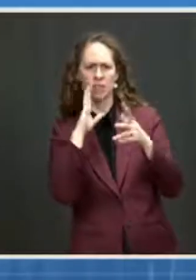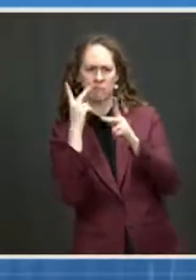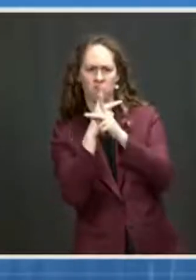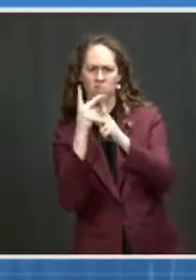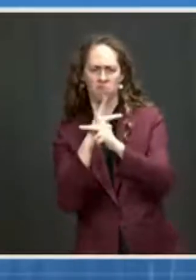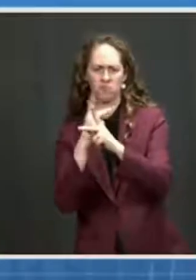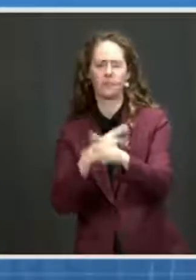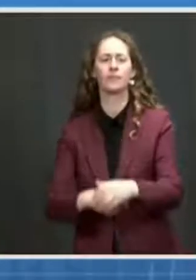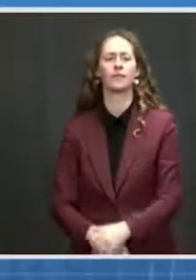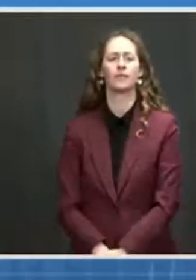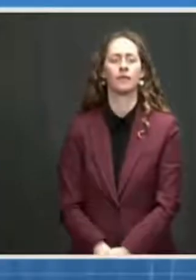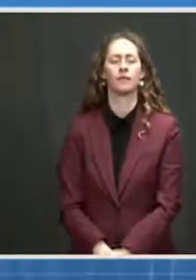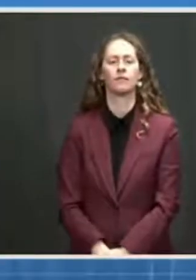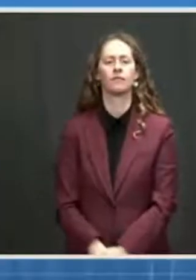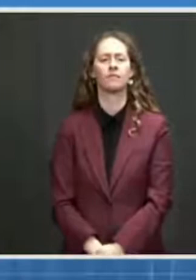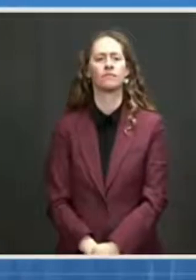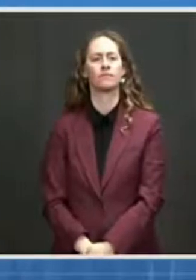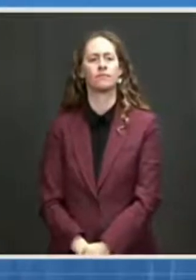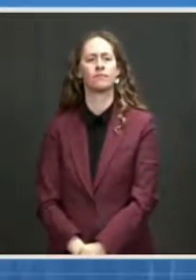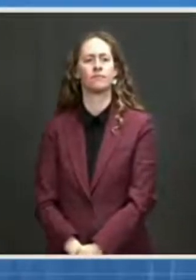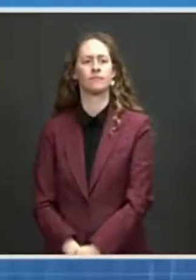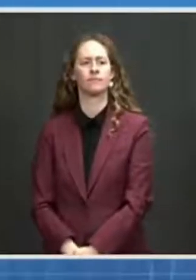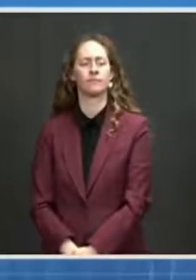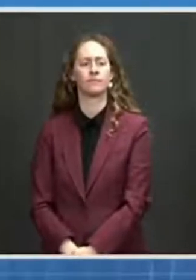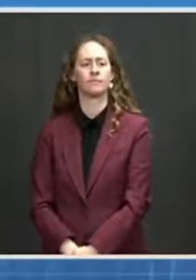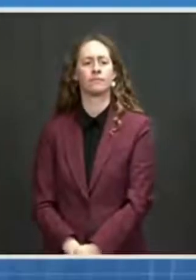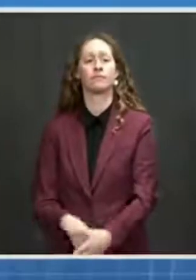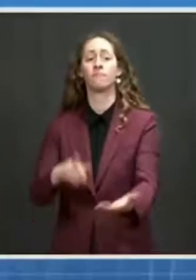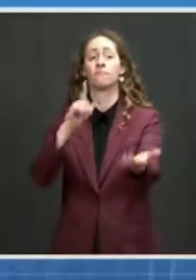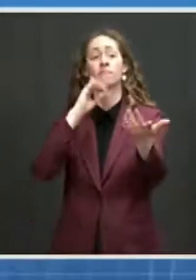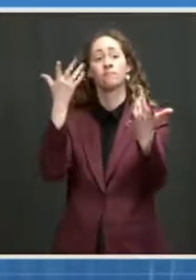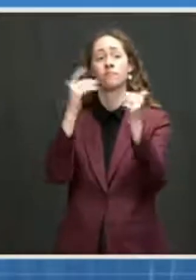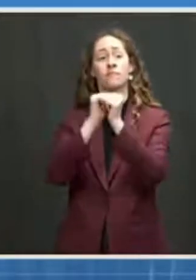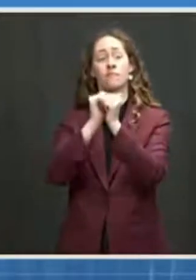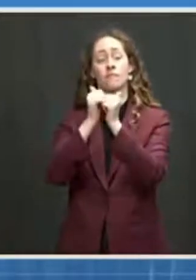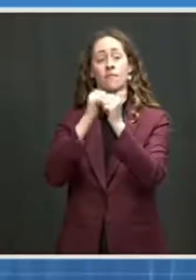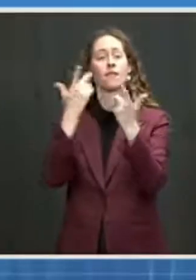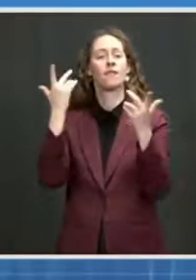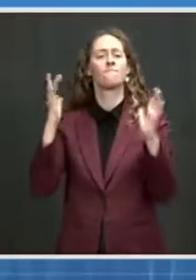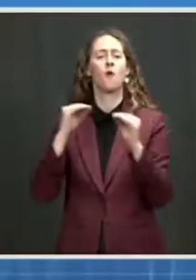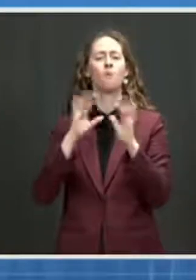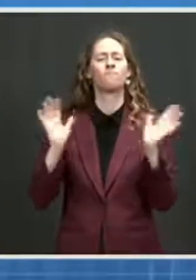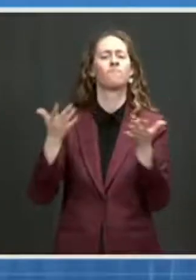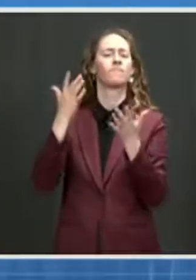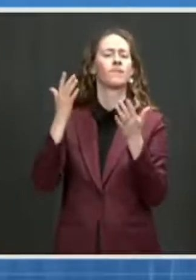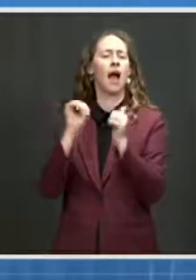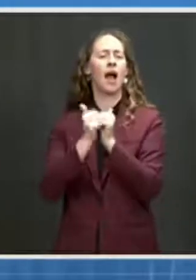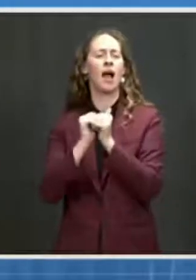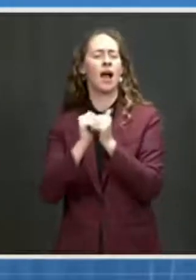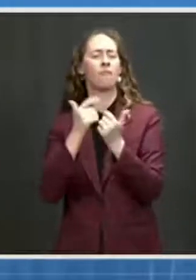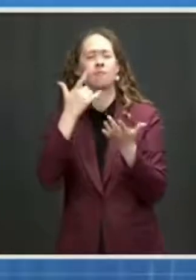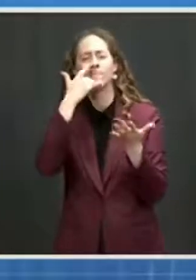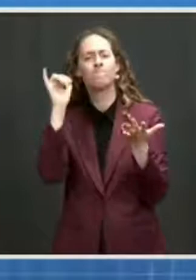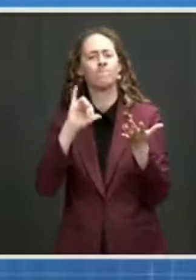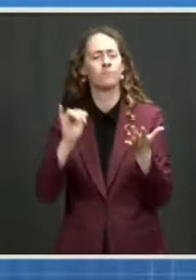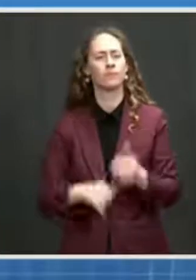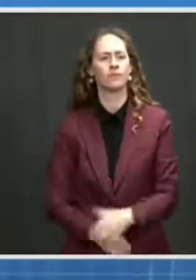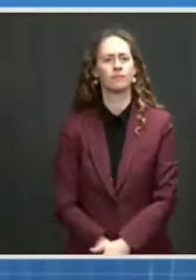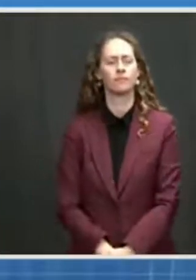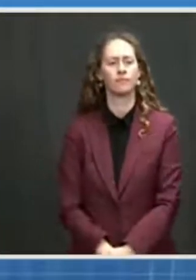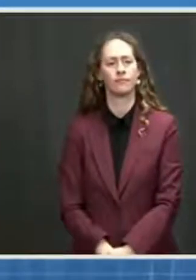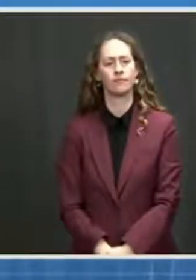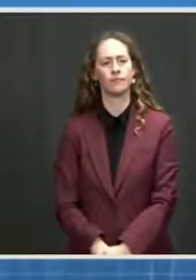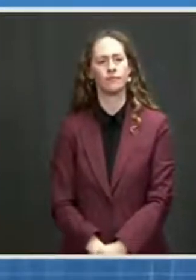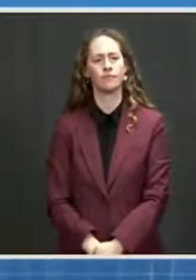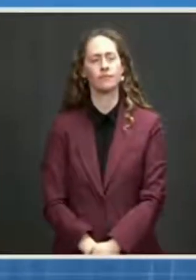out that there are two ways to approach boosting. One is boosting against the original wild type for which